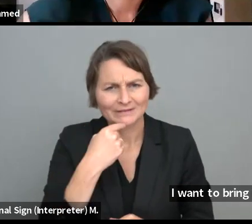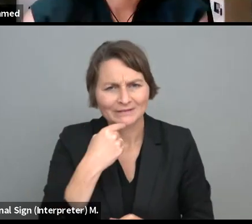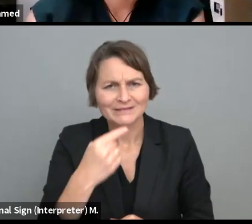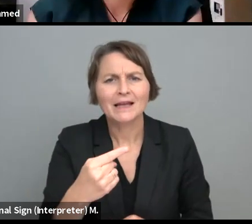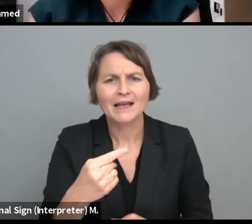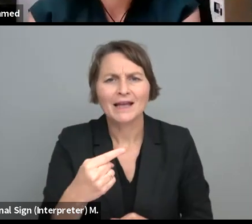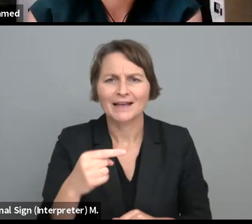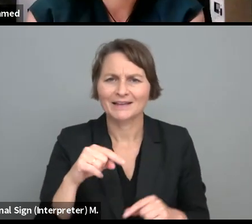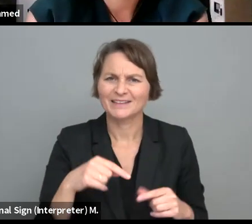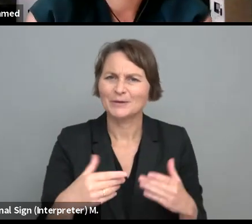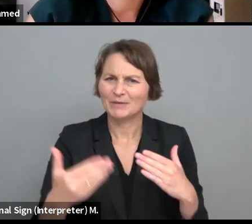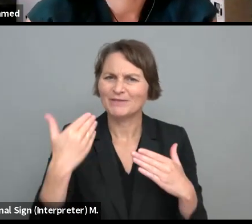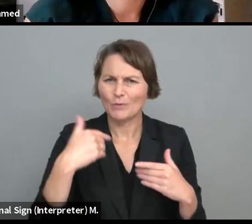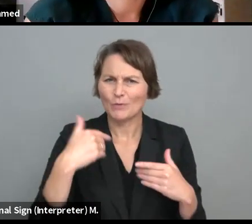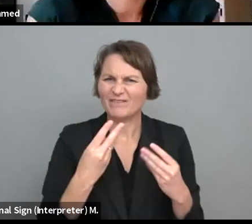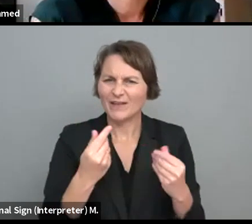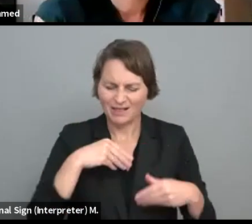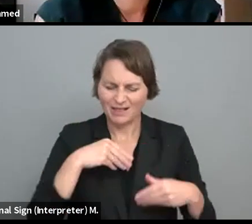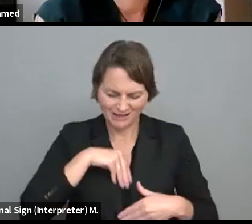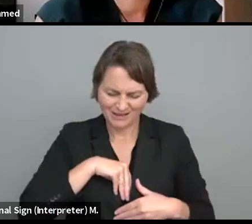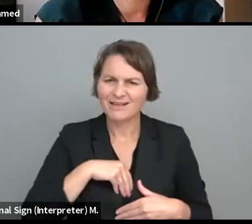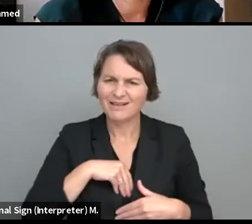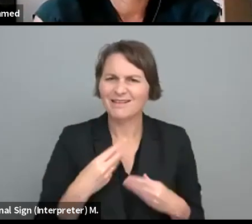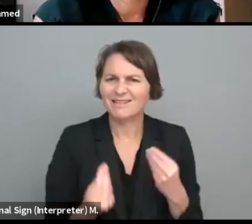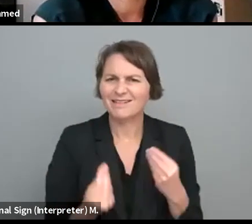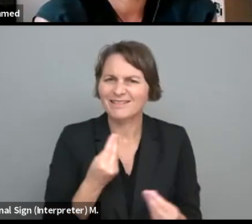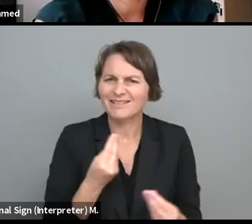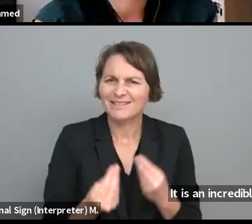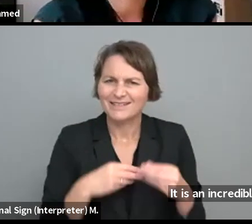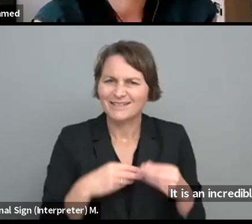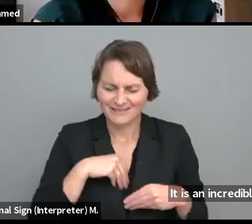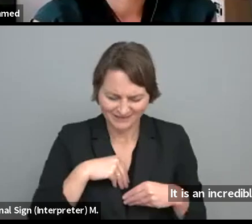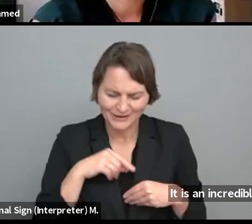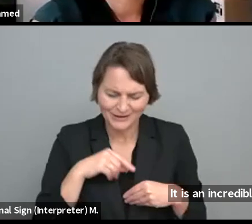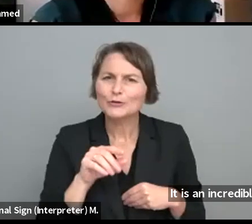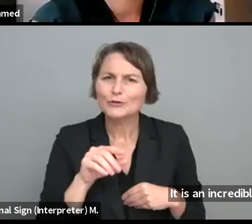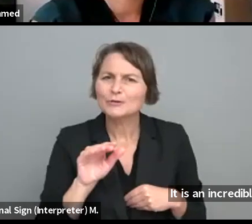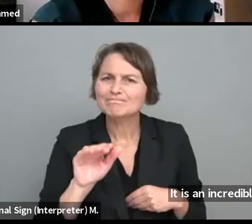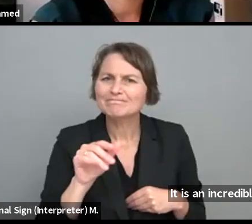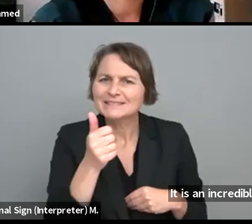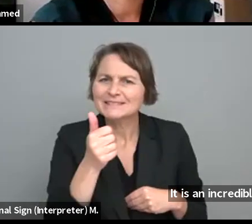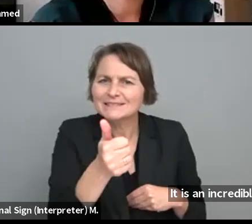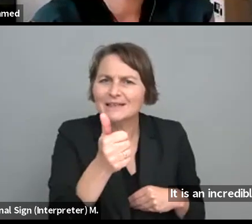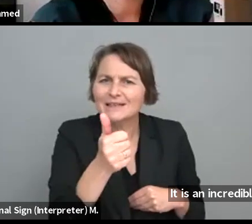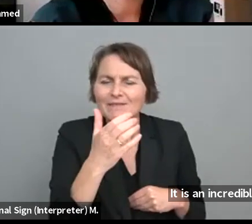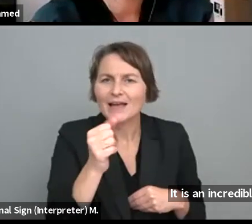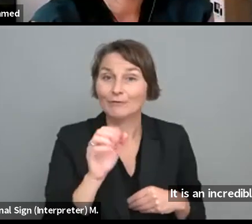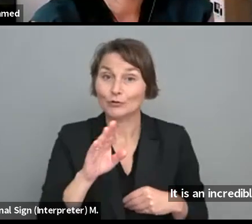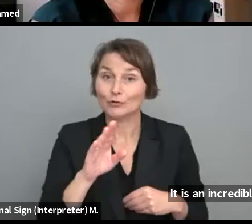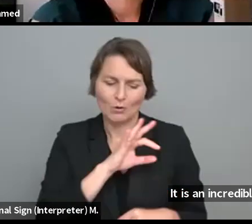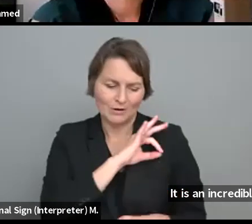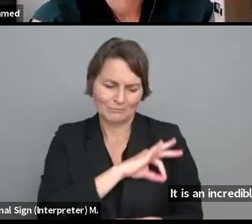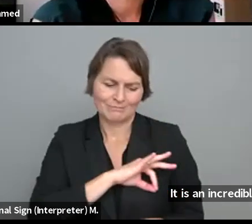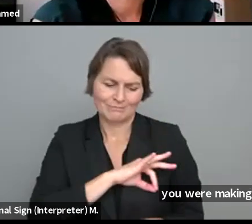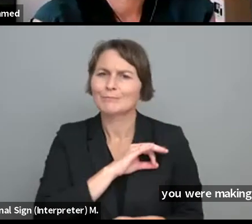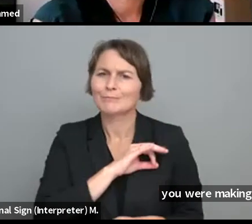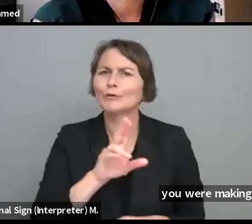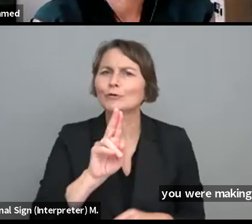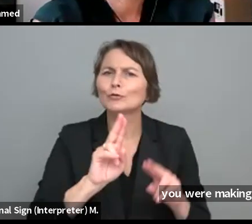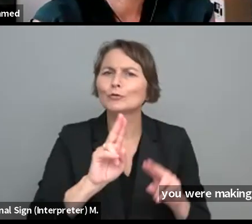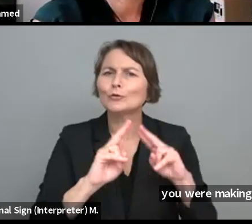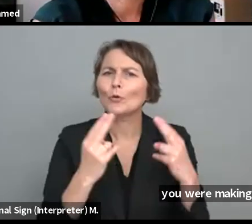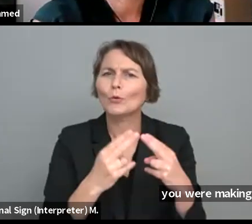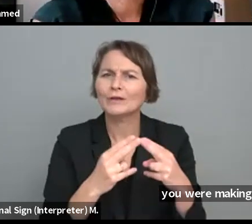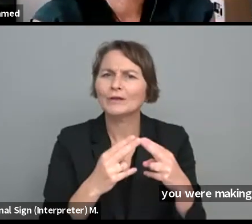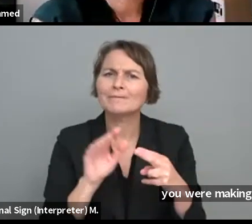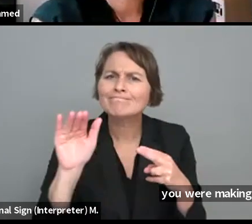gut instinct and leveraging your union to really bring about change. So what gave you